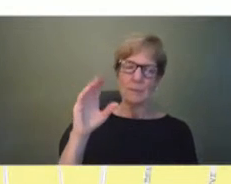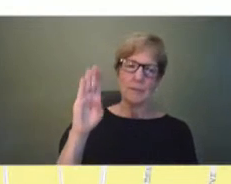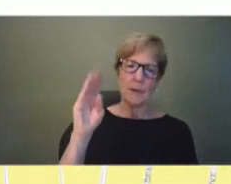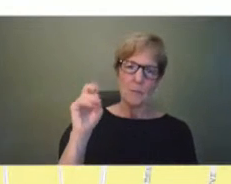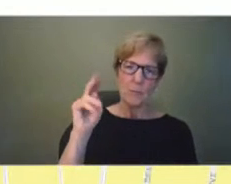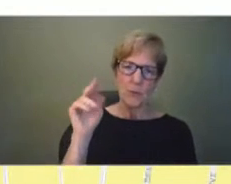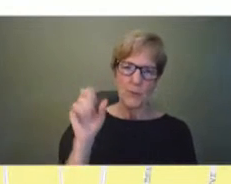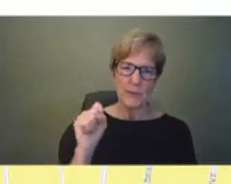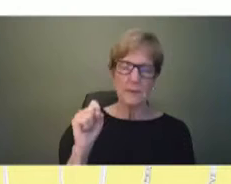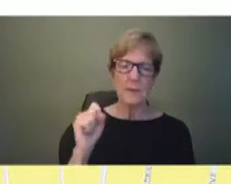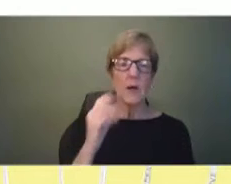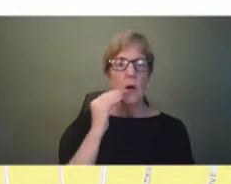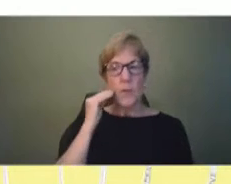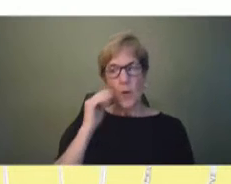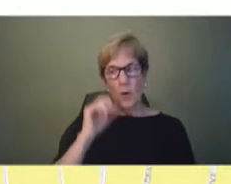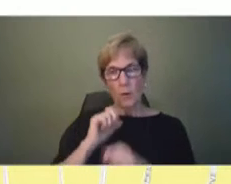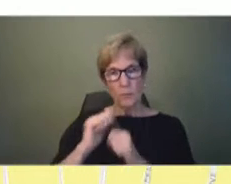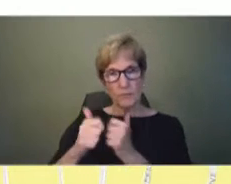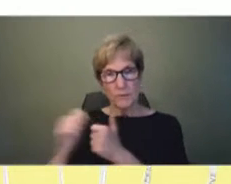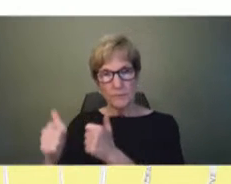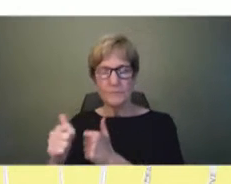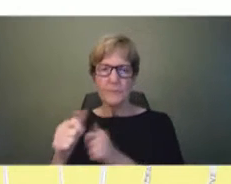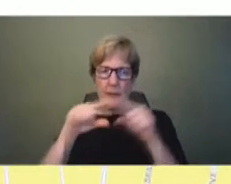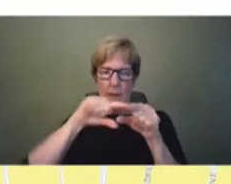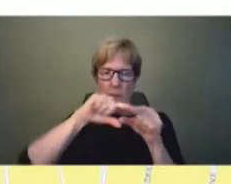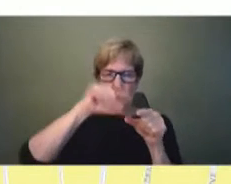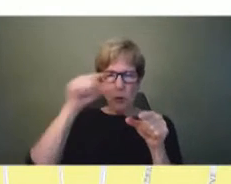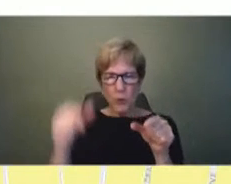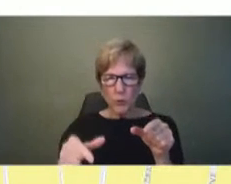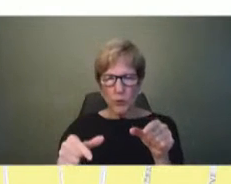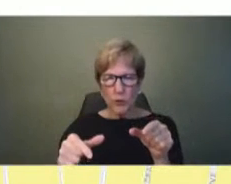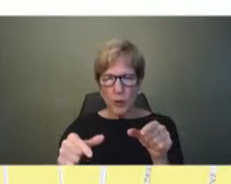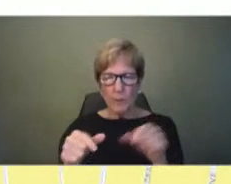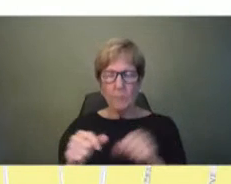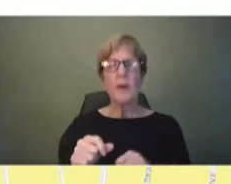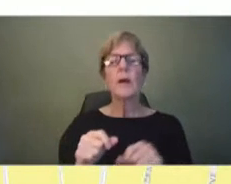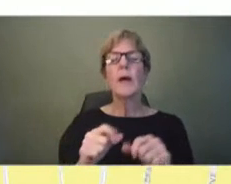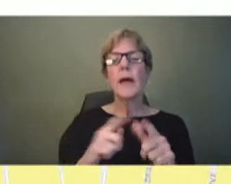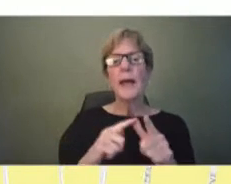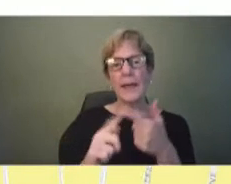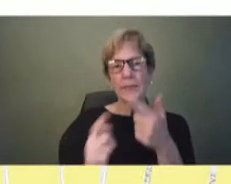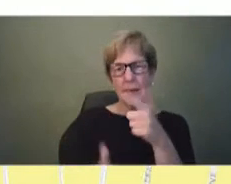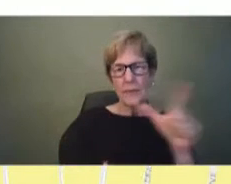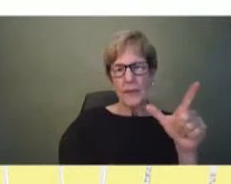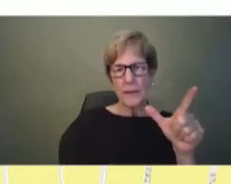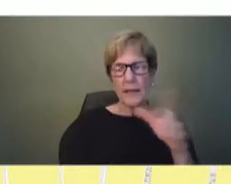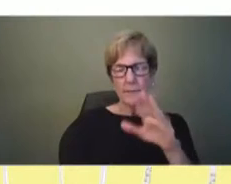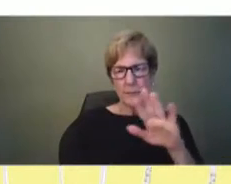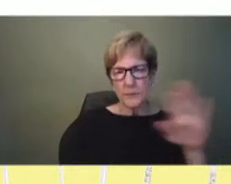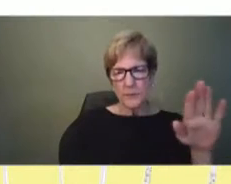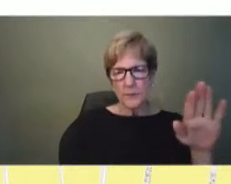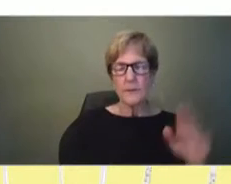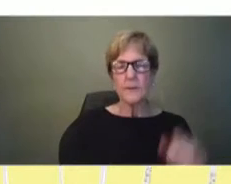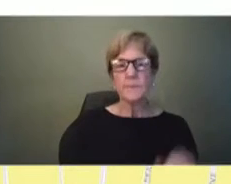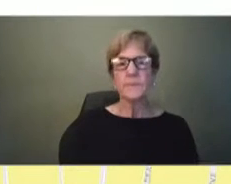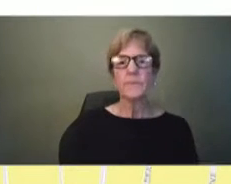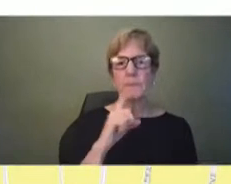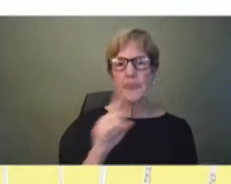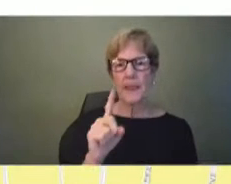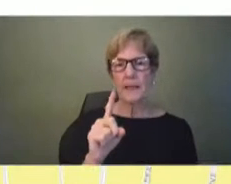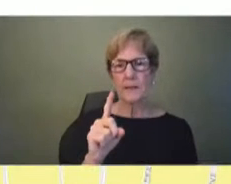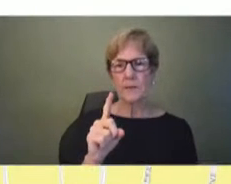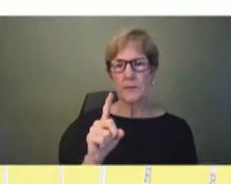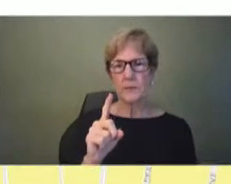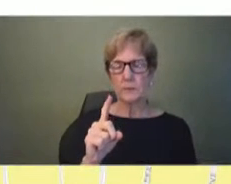family portion of the neighborhood essentially sort of a u-shape on the right side of the image and then the left portion of our neighborhood the Western end of the neighborhood is um